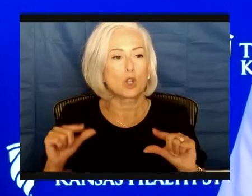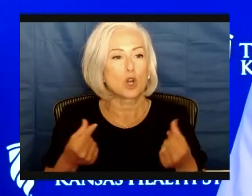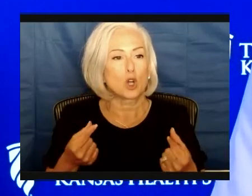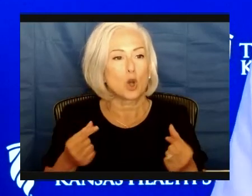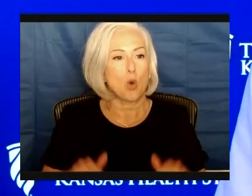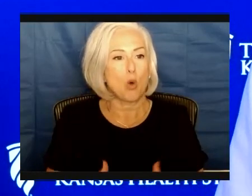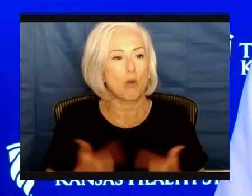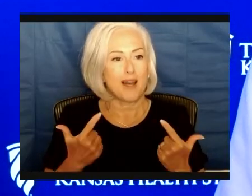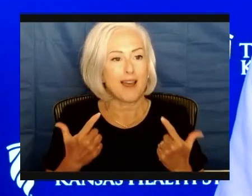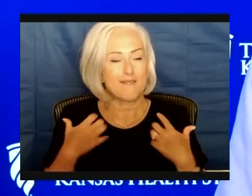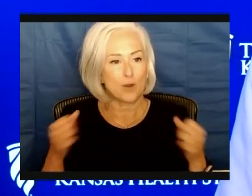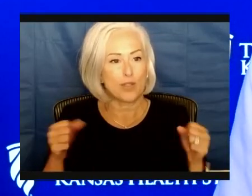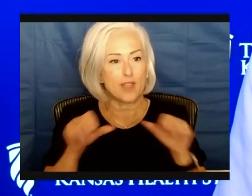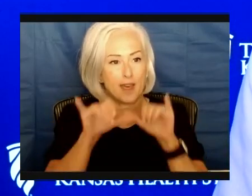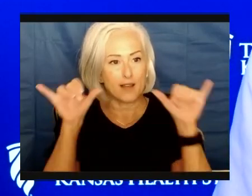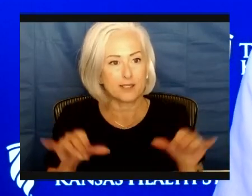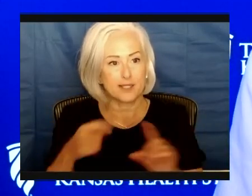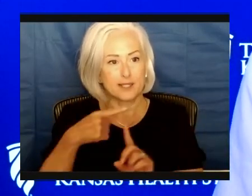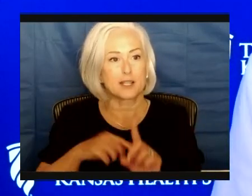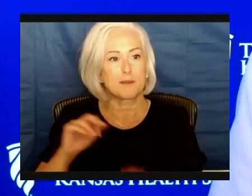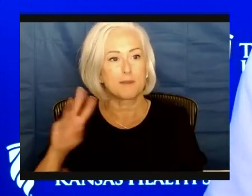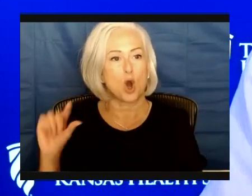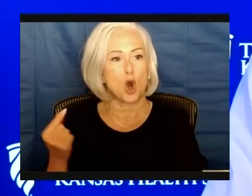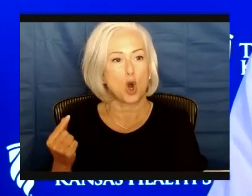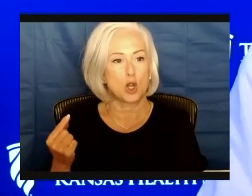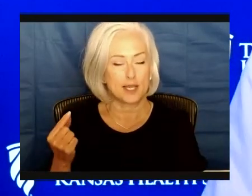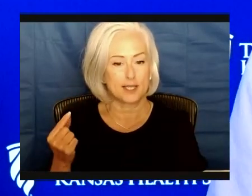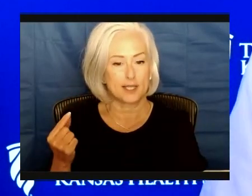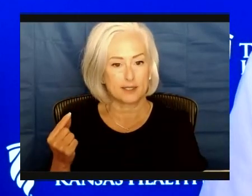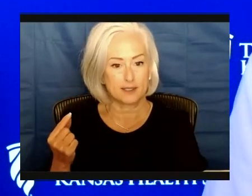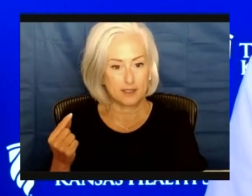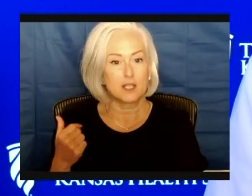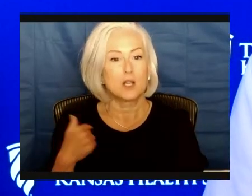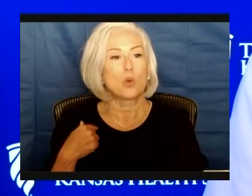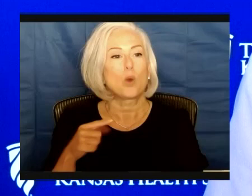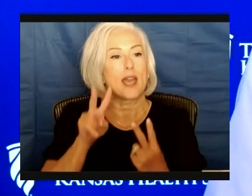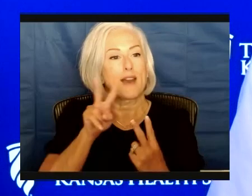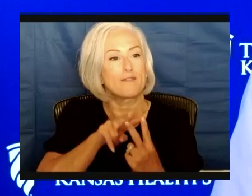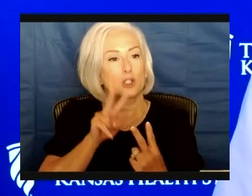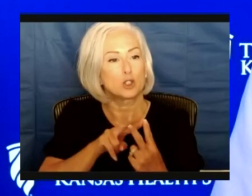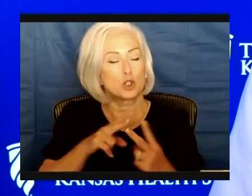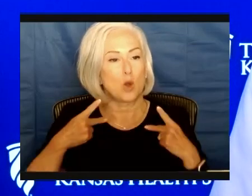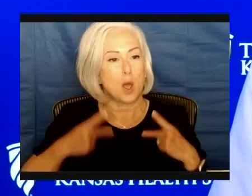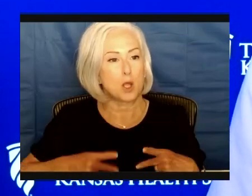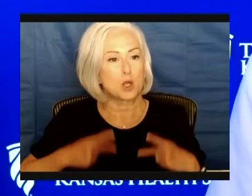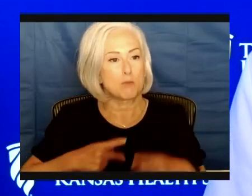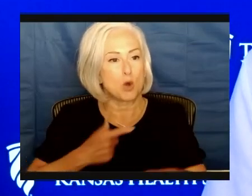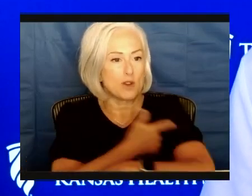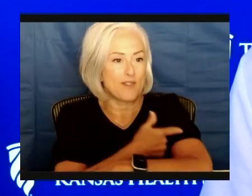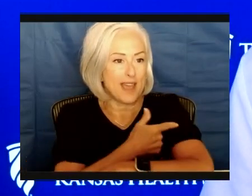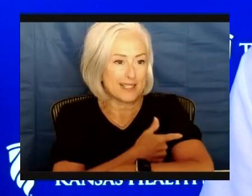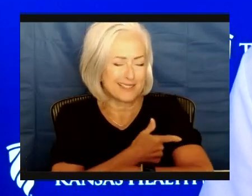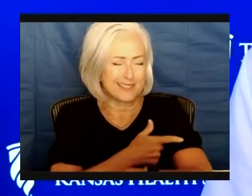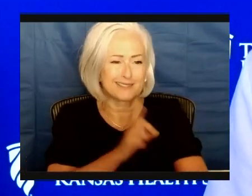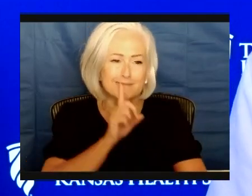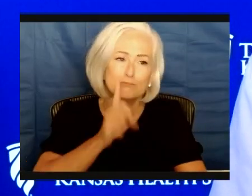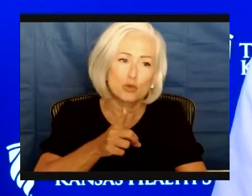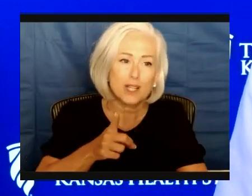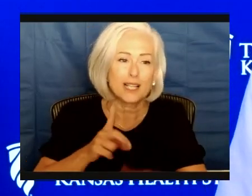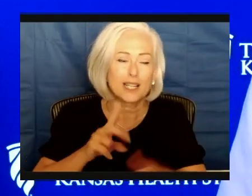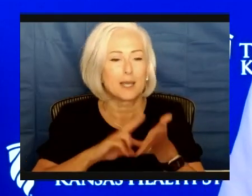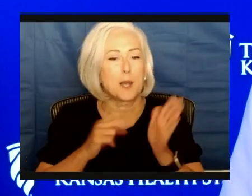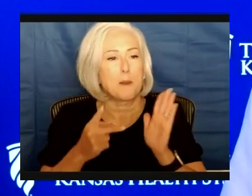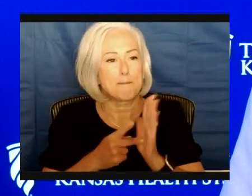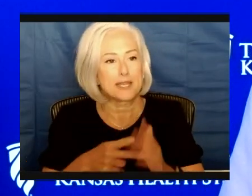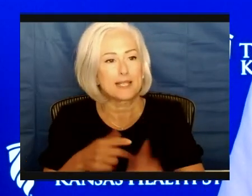in August. Right now there are two we call them pneumonia vaccines. What they are is they are vaccines specifically directed